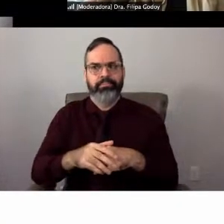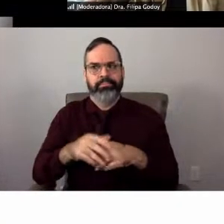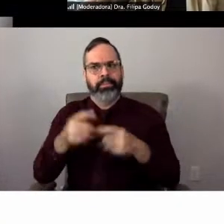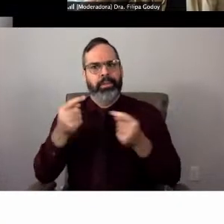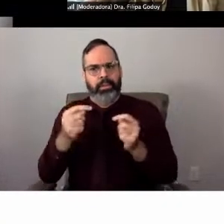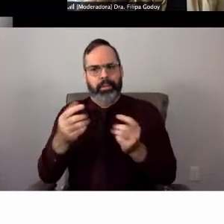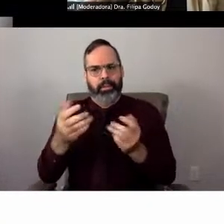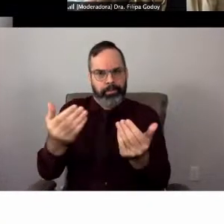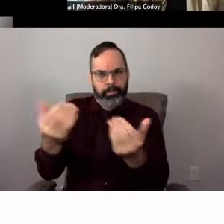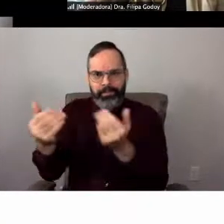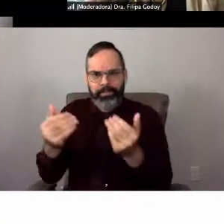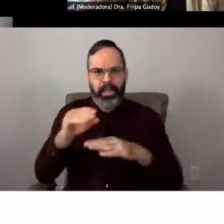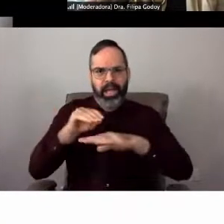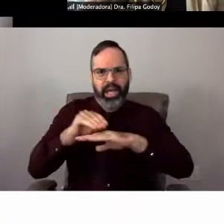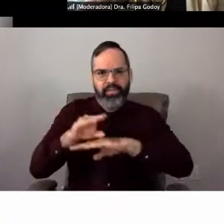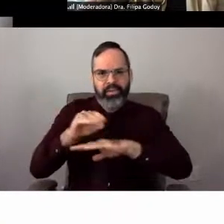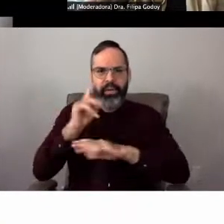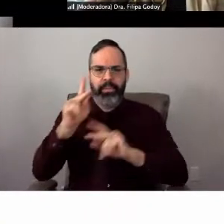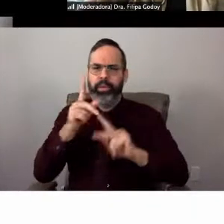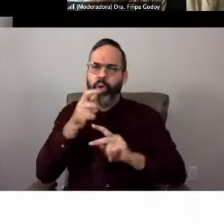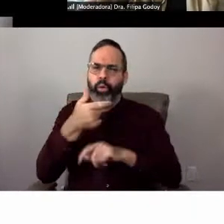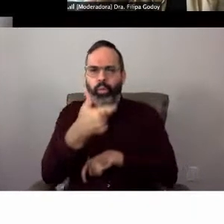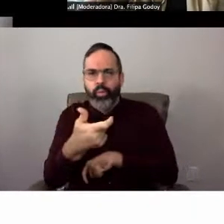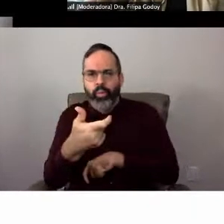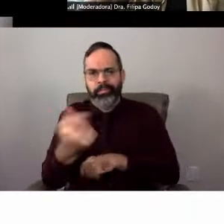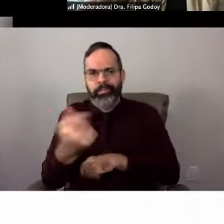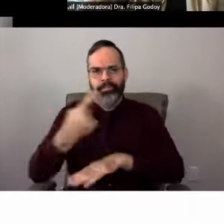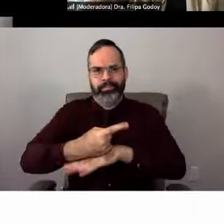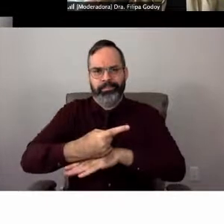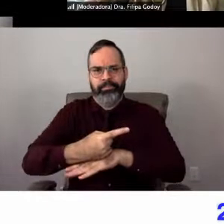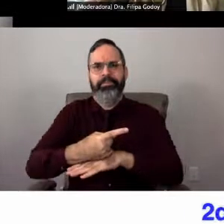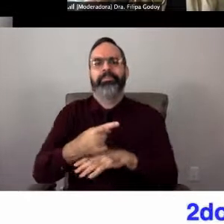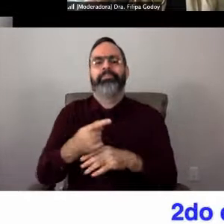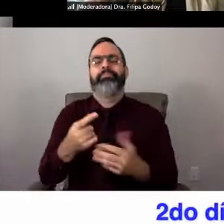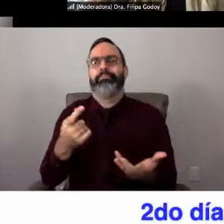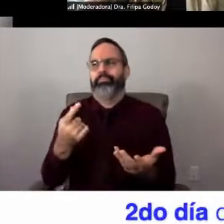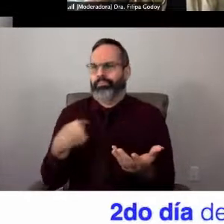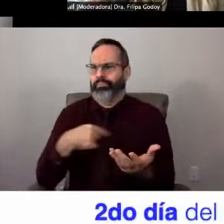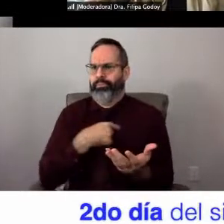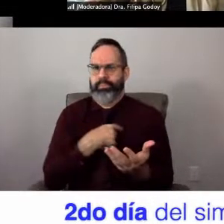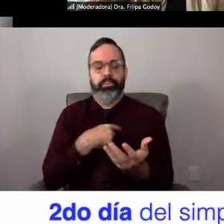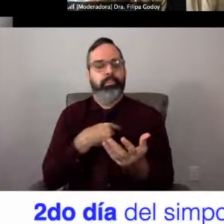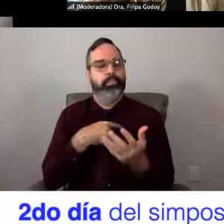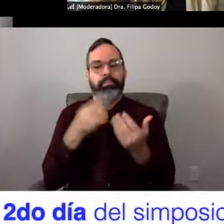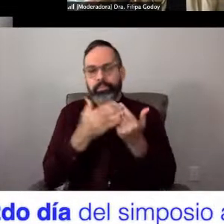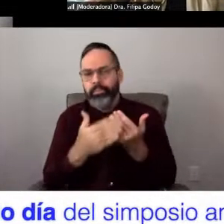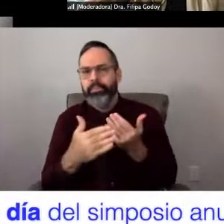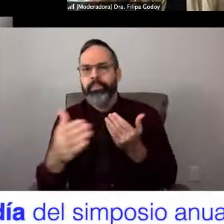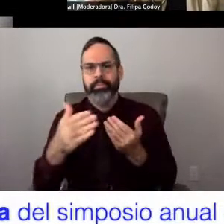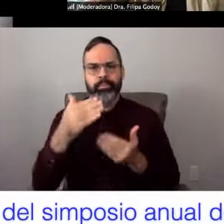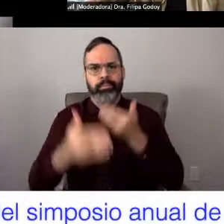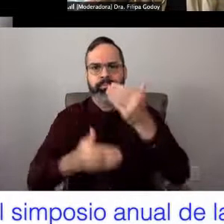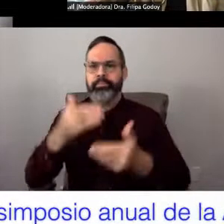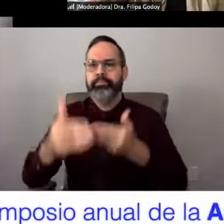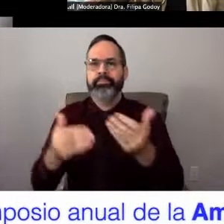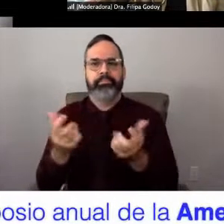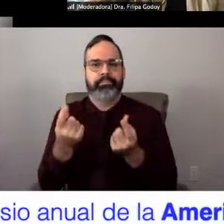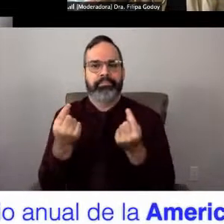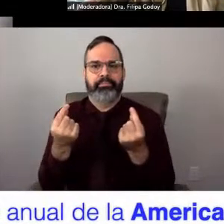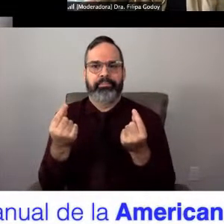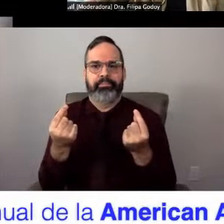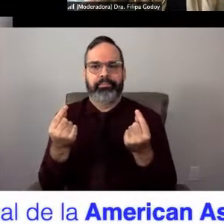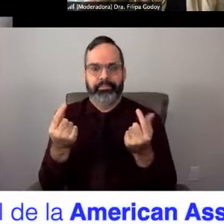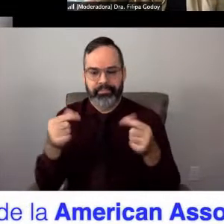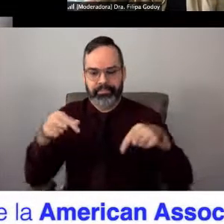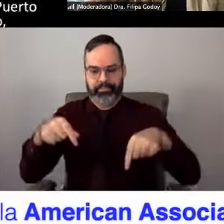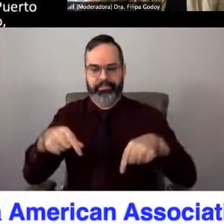folks watching us today and how we will move forward from this status of